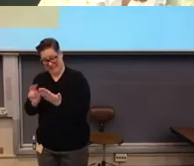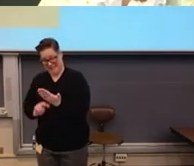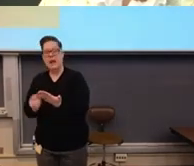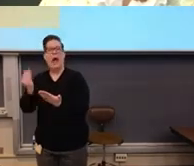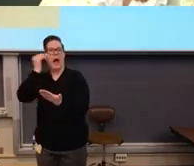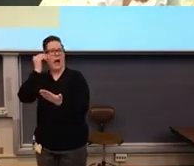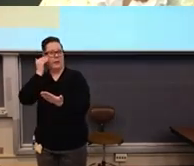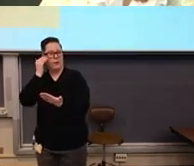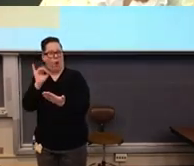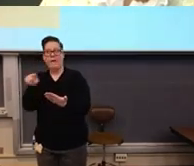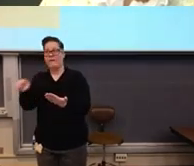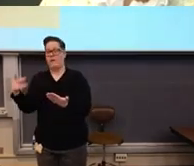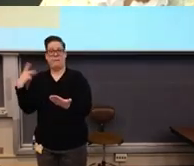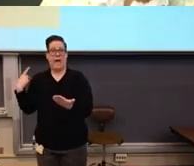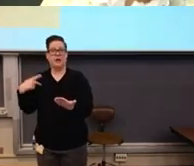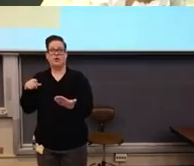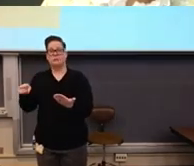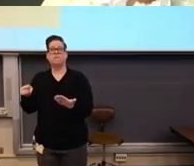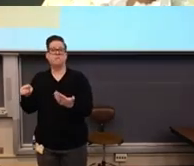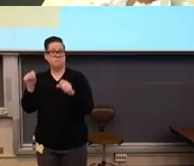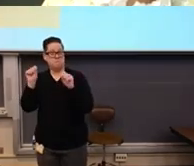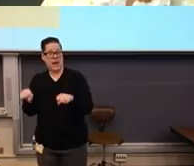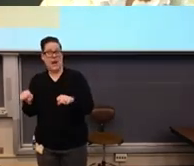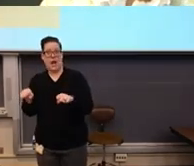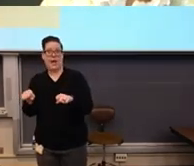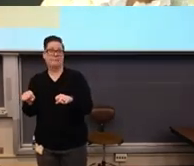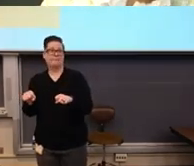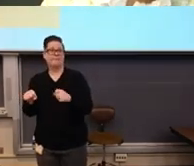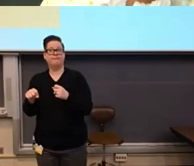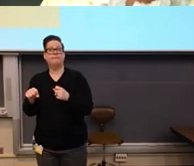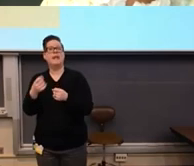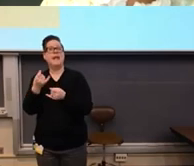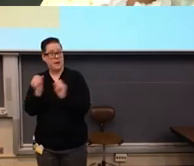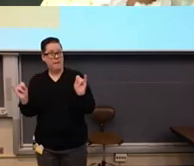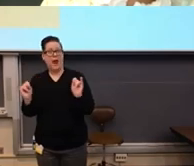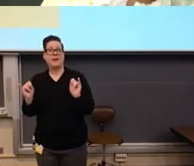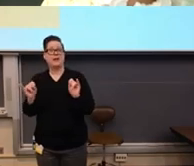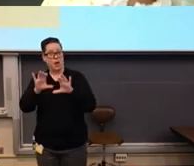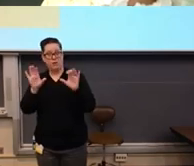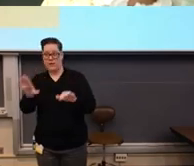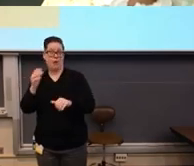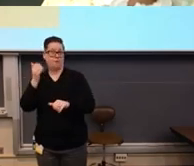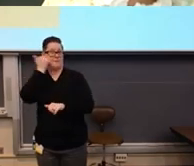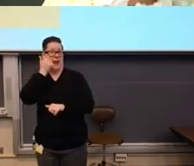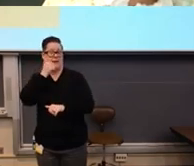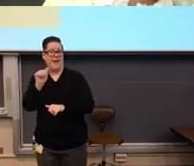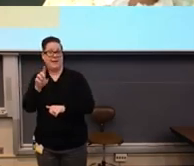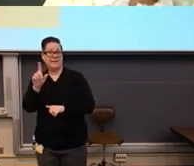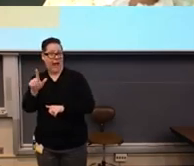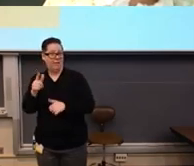know if the patient is capable of completing independently their ADLs, their more